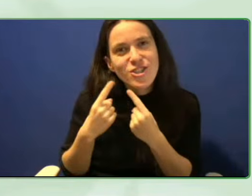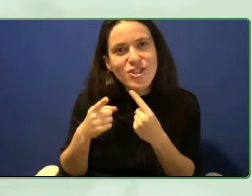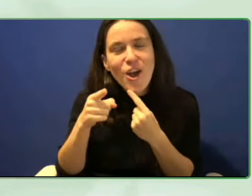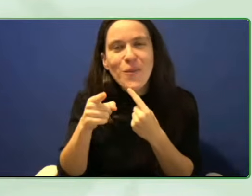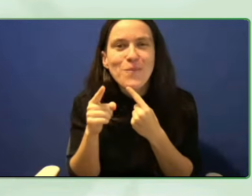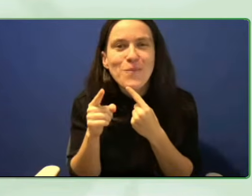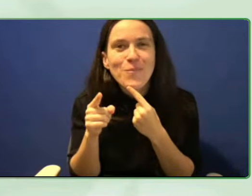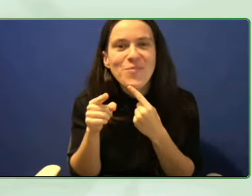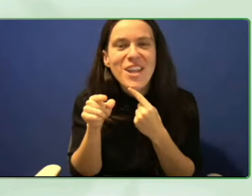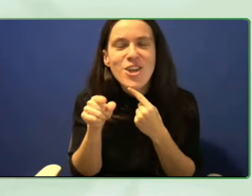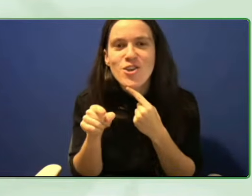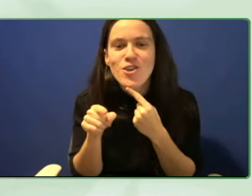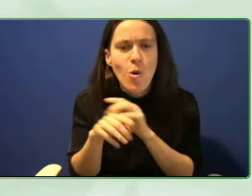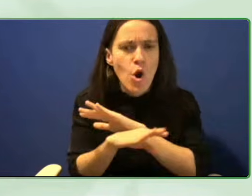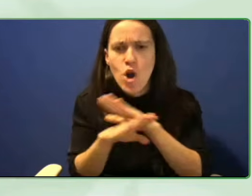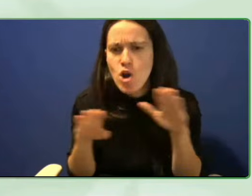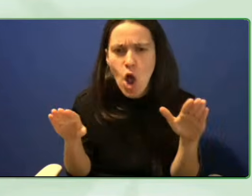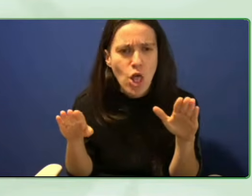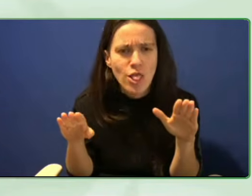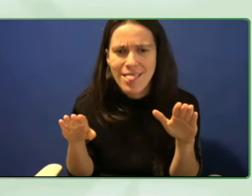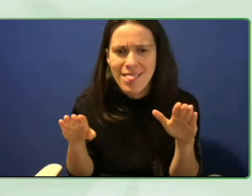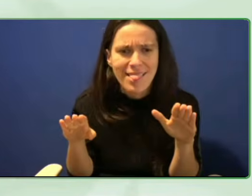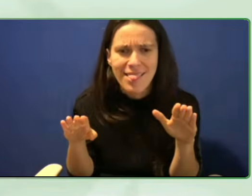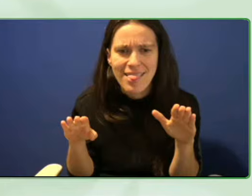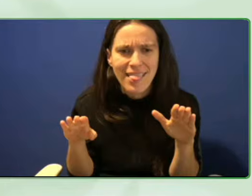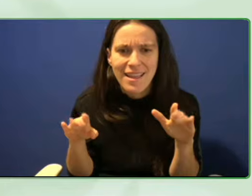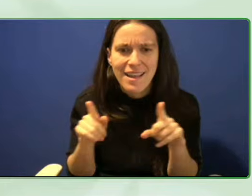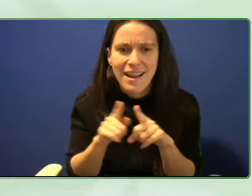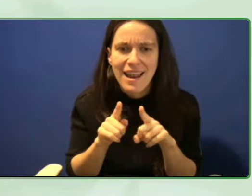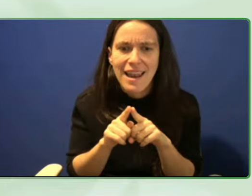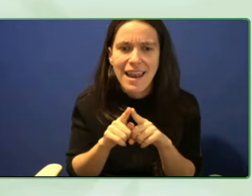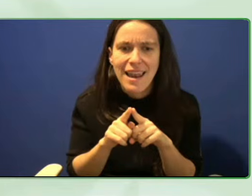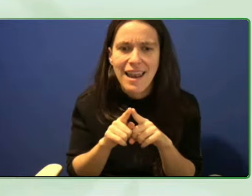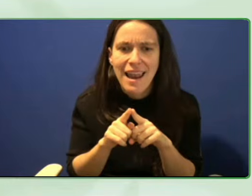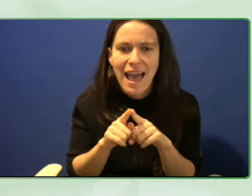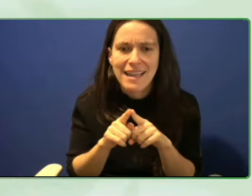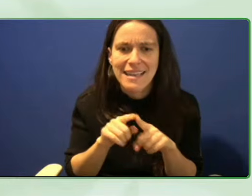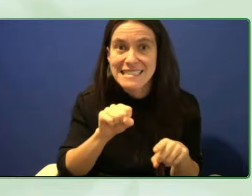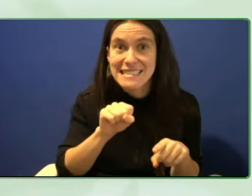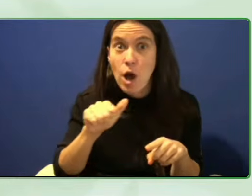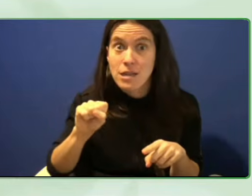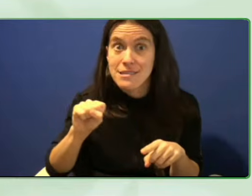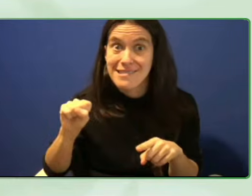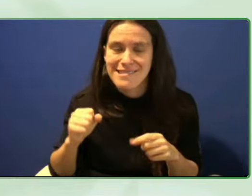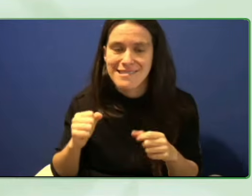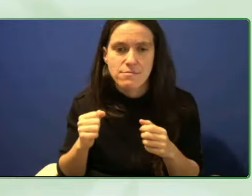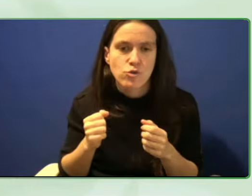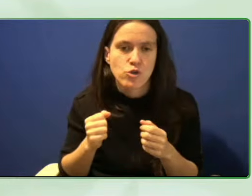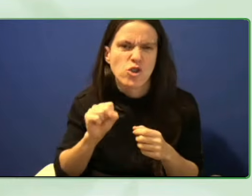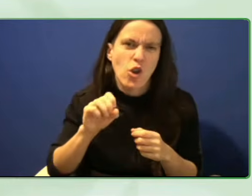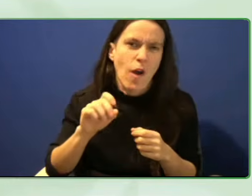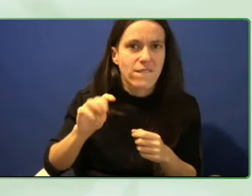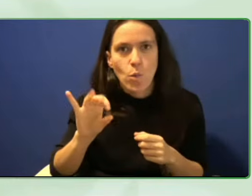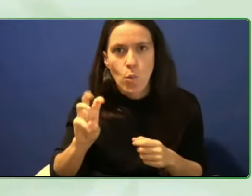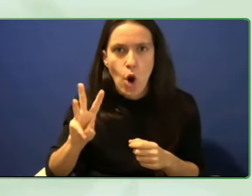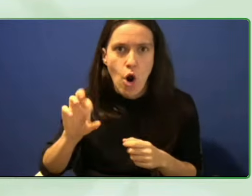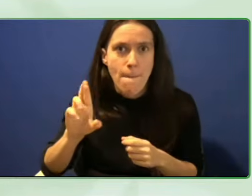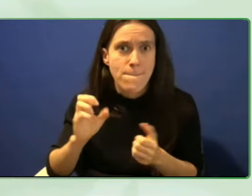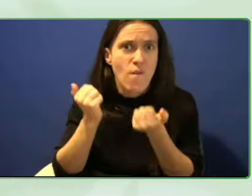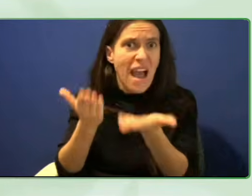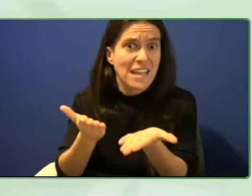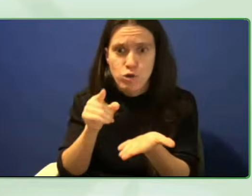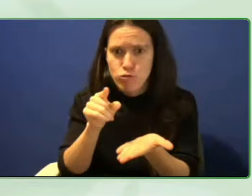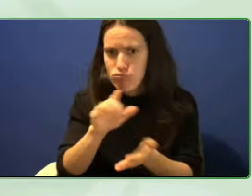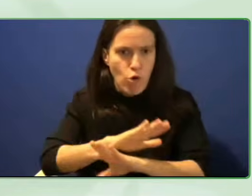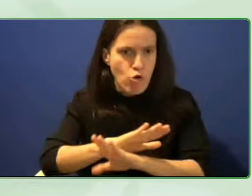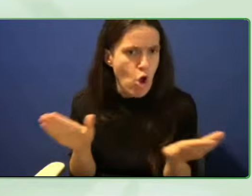you're not a SaaS software provider. For me, I think this is really important because it